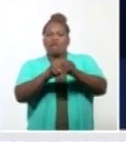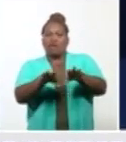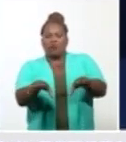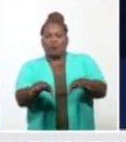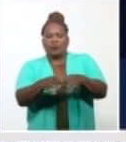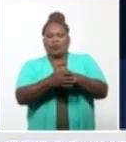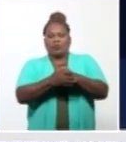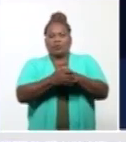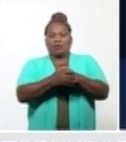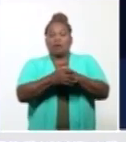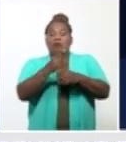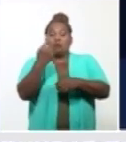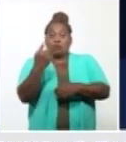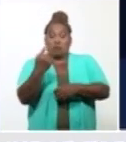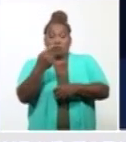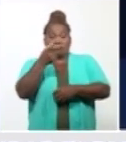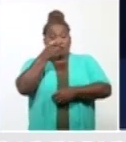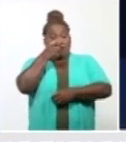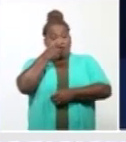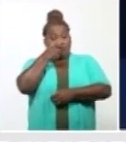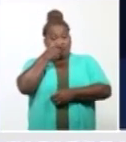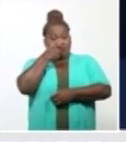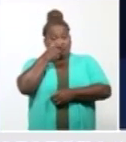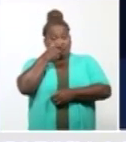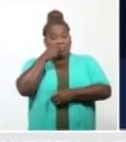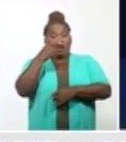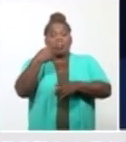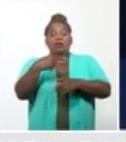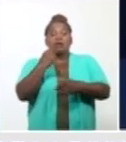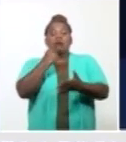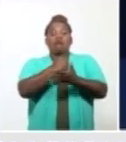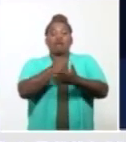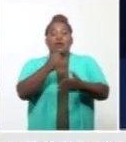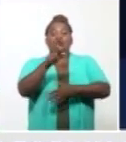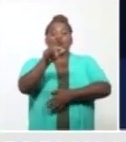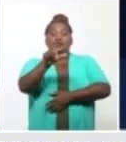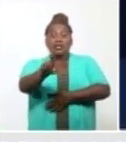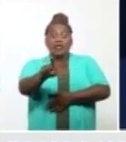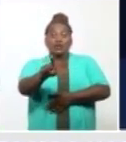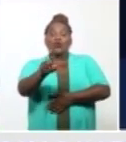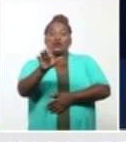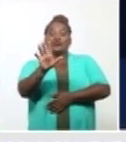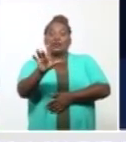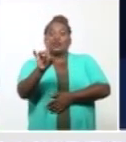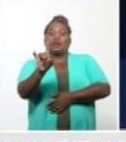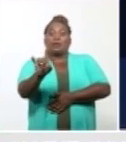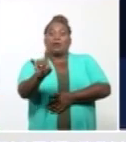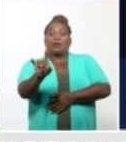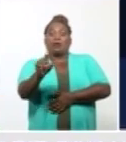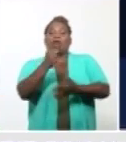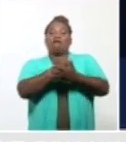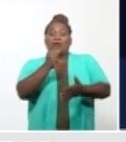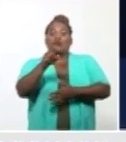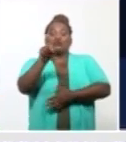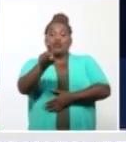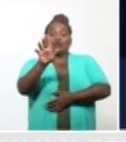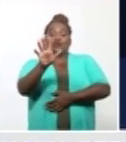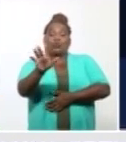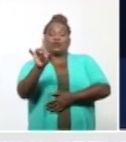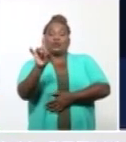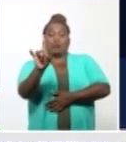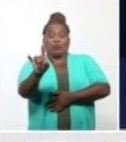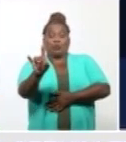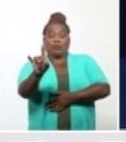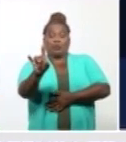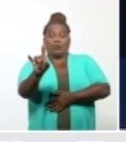epidemiological risks. One is being kept under surveillance, and we have 159 patients left. que se